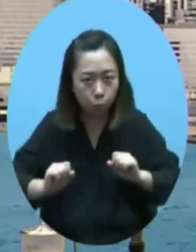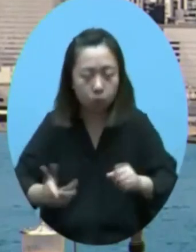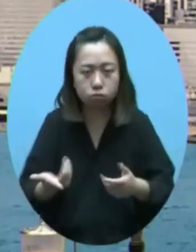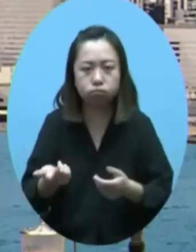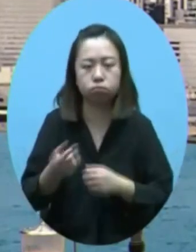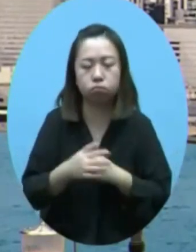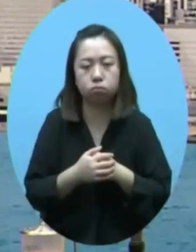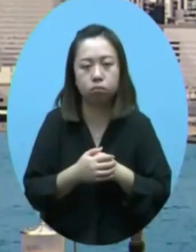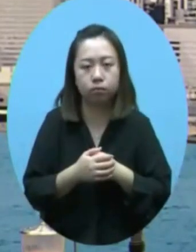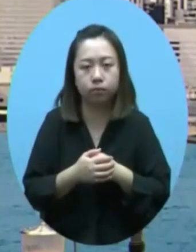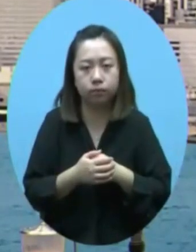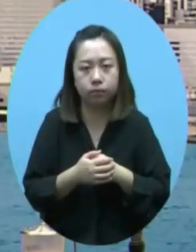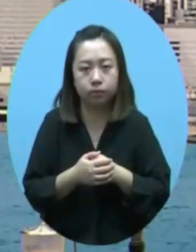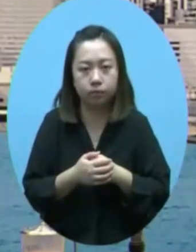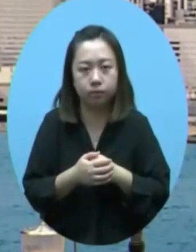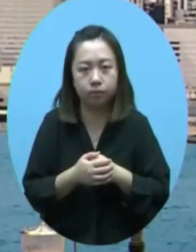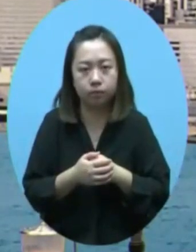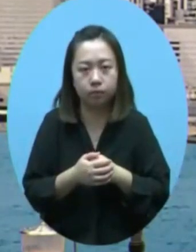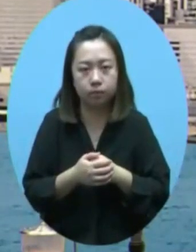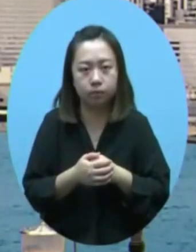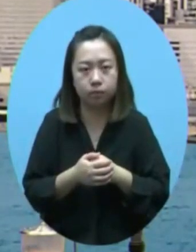or for any activities,